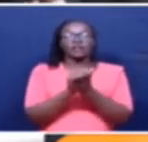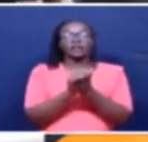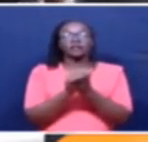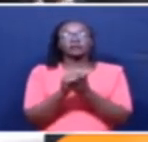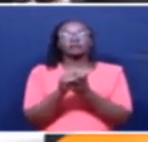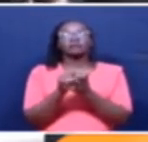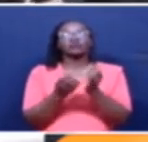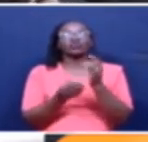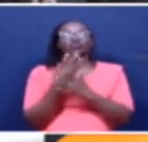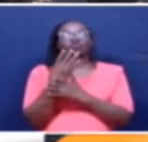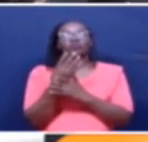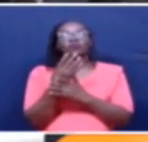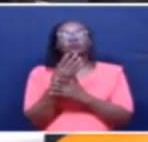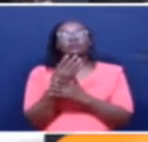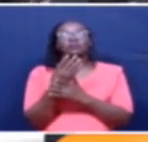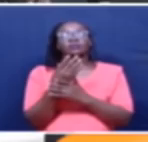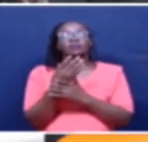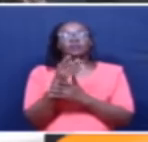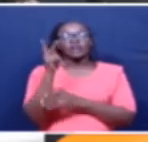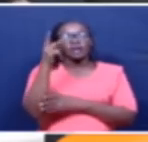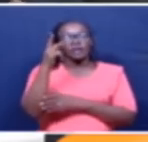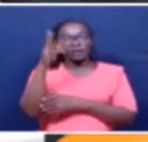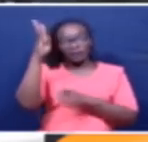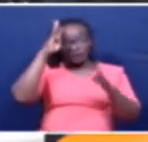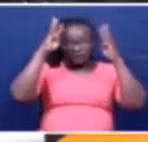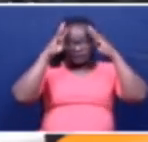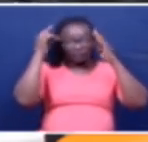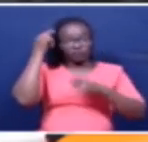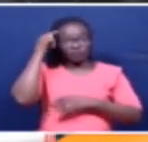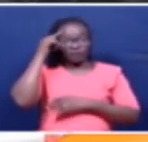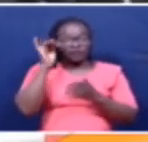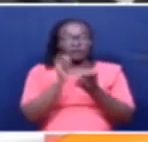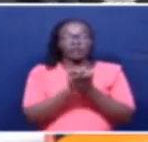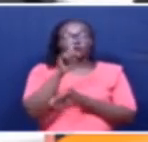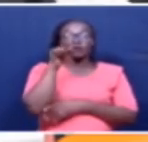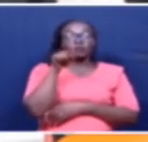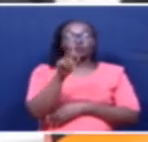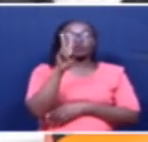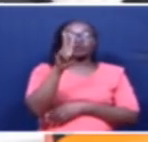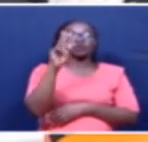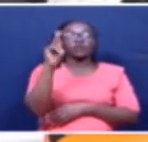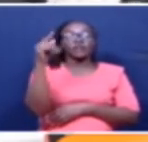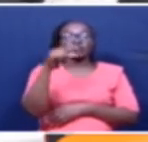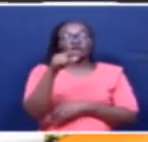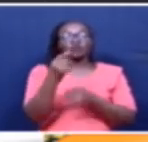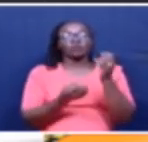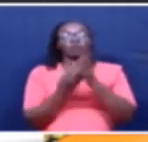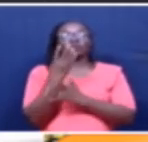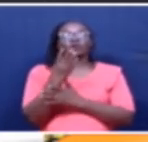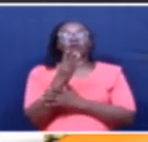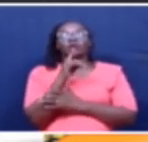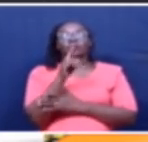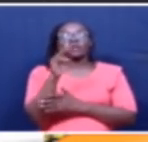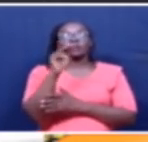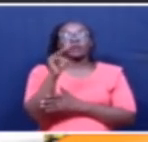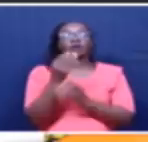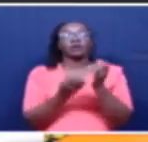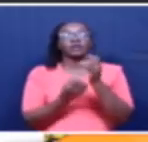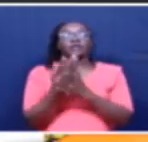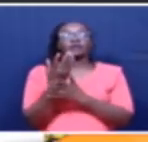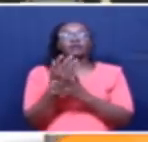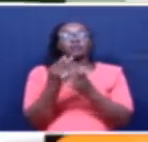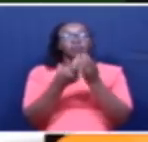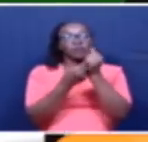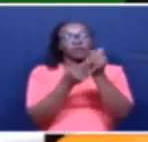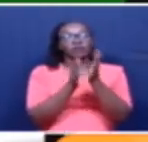among Kenya's creative minds. The 1.2 kilogram tool was designed at a cost of 100 million shillings. It was developed in partnership